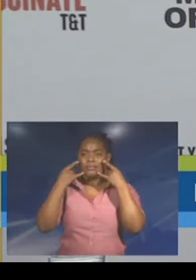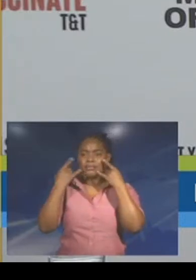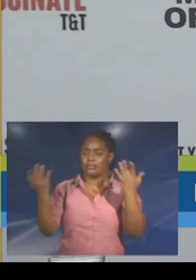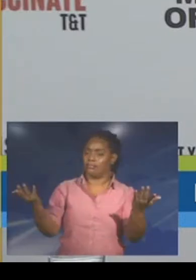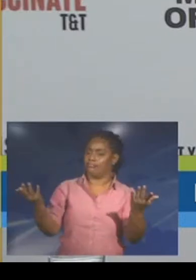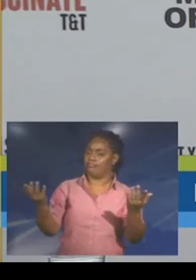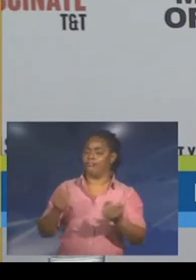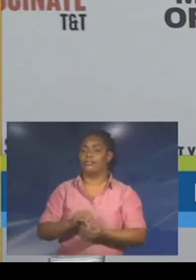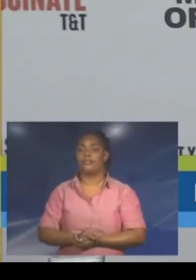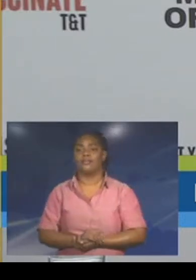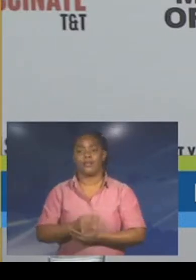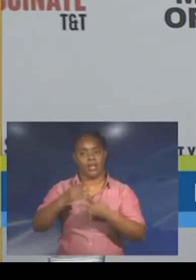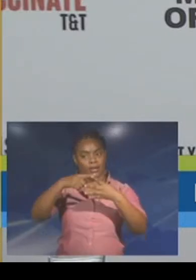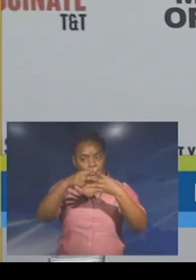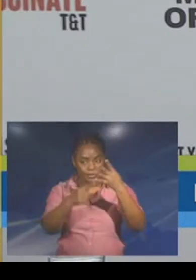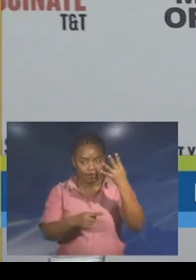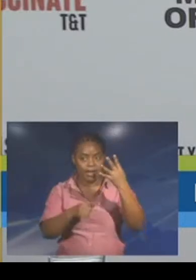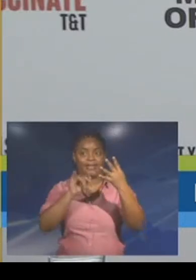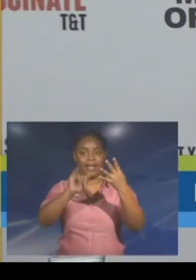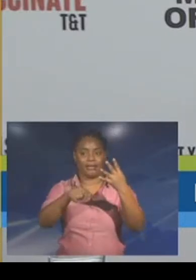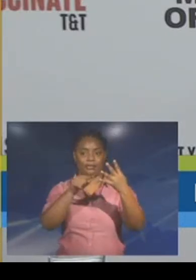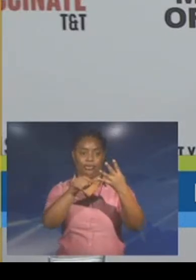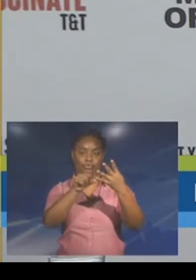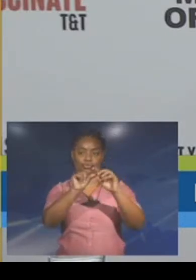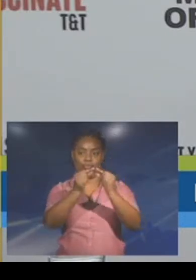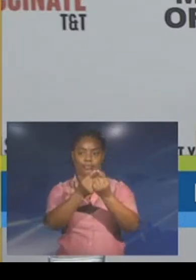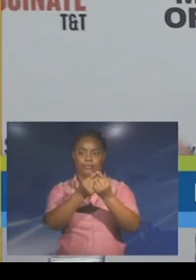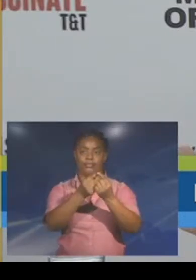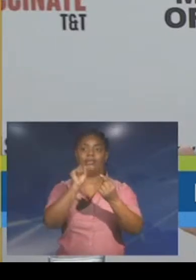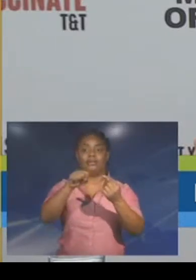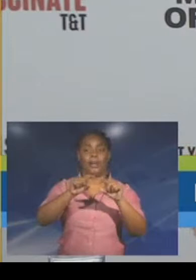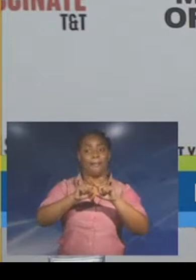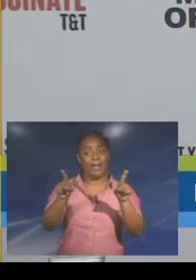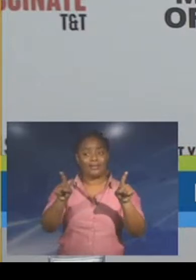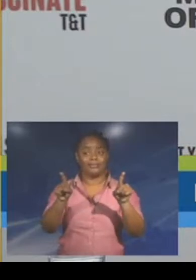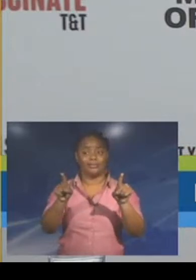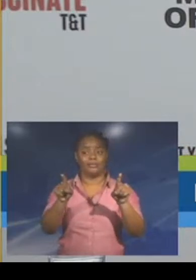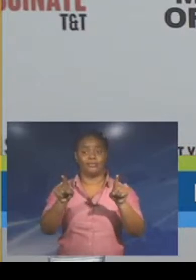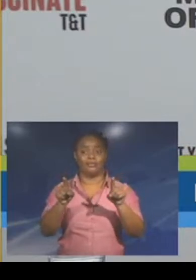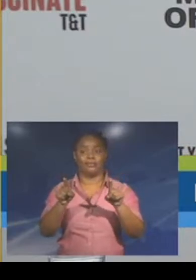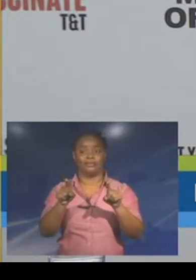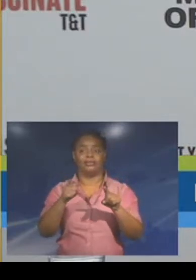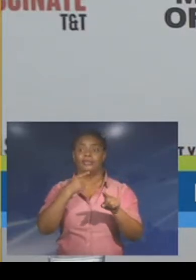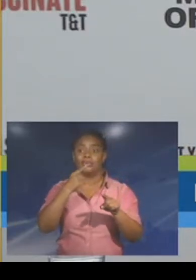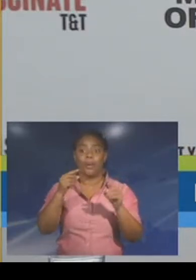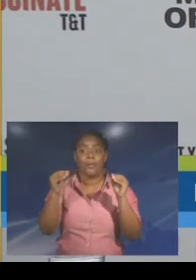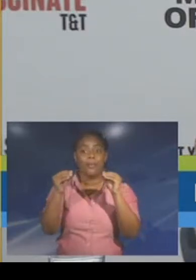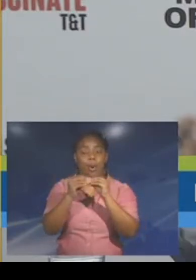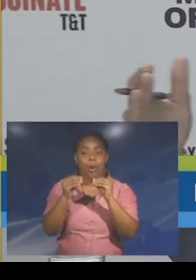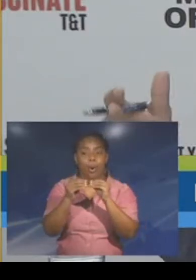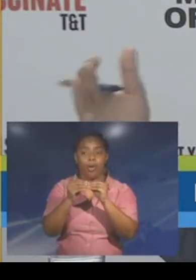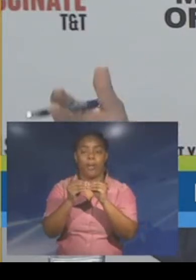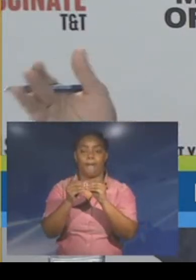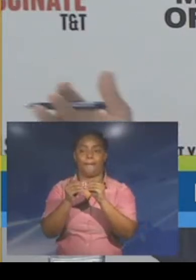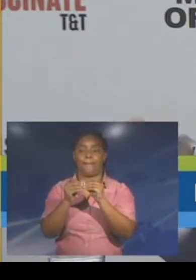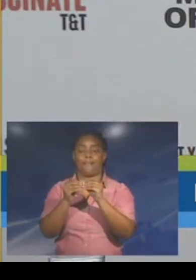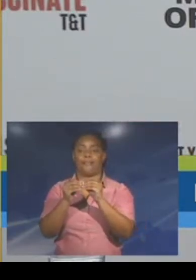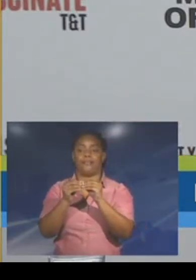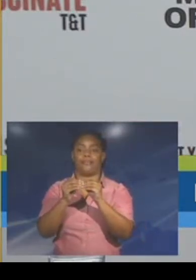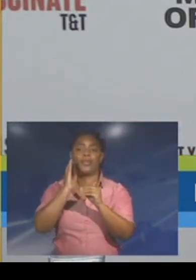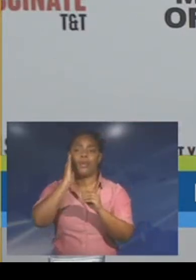vulnerable groups we have spoken about. But let's get a little more granular. And as I said, we will put out all